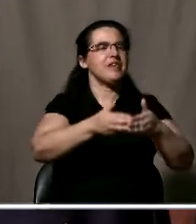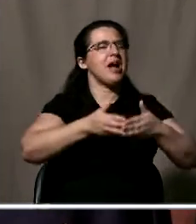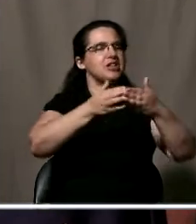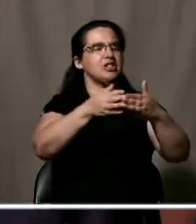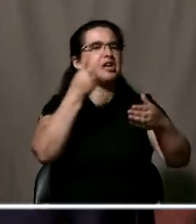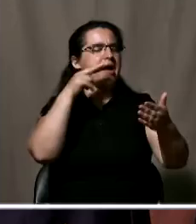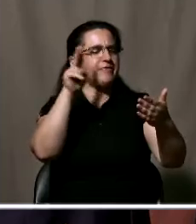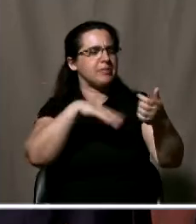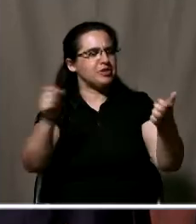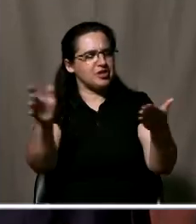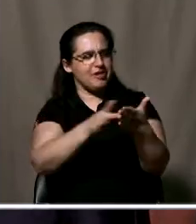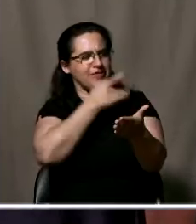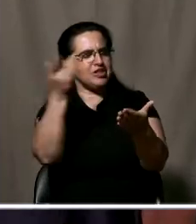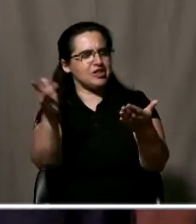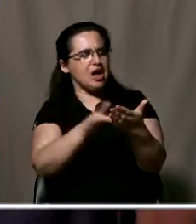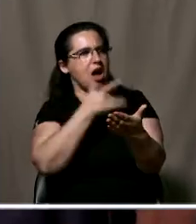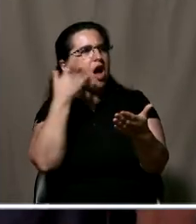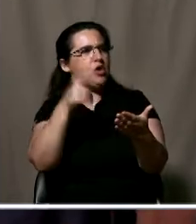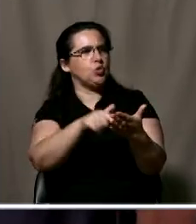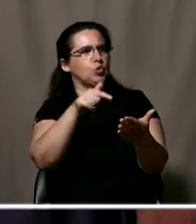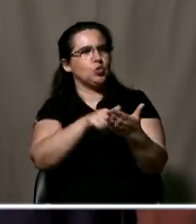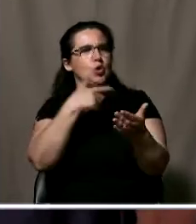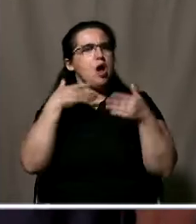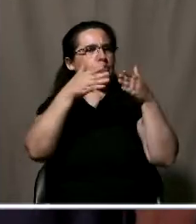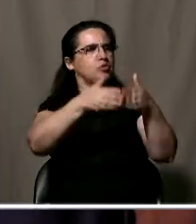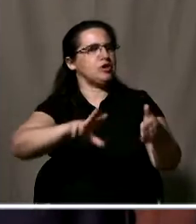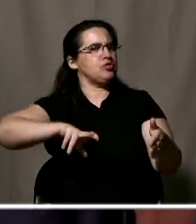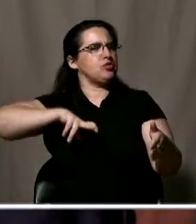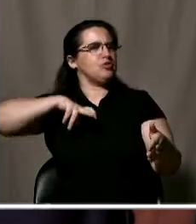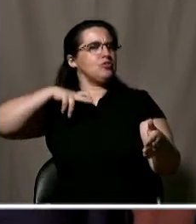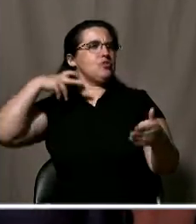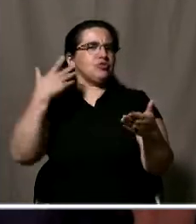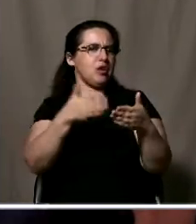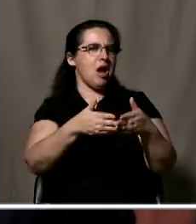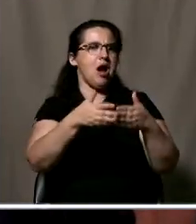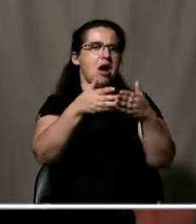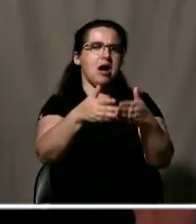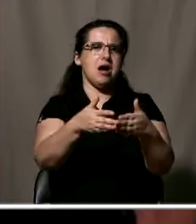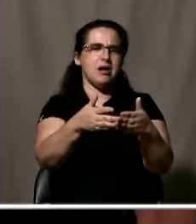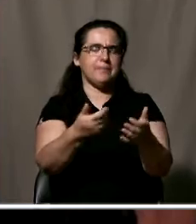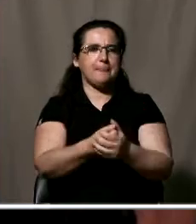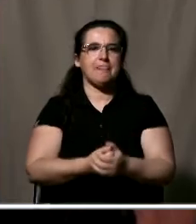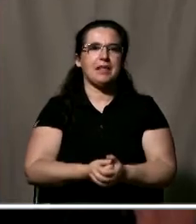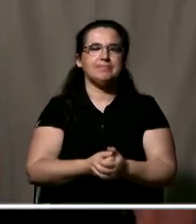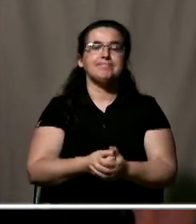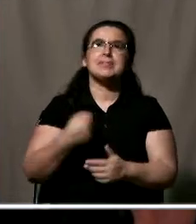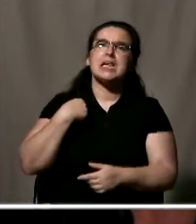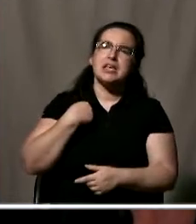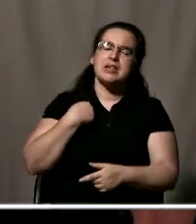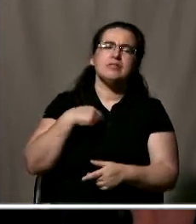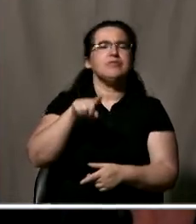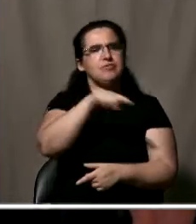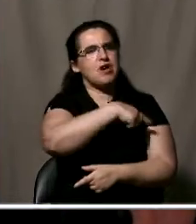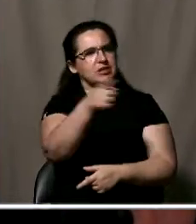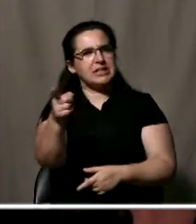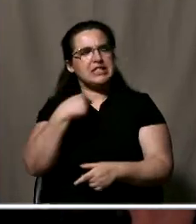vemos muitas vezes nas revistas de cruzeiros de luxo no Mediterrâneo. And you've always longed to cruise the Mediterranean. E vocês talvez